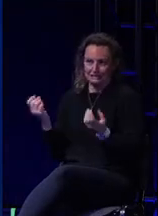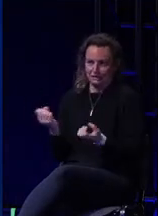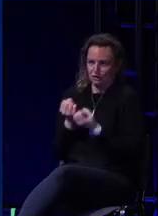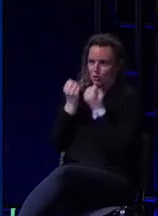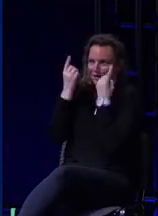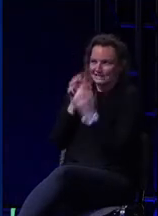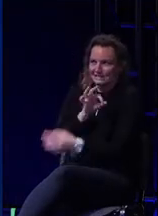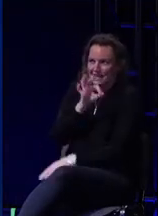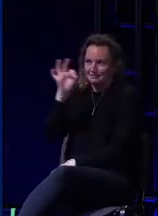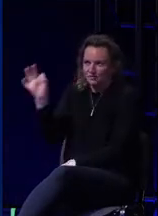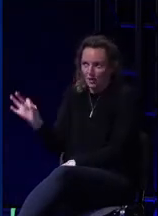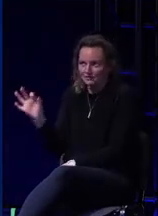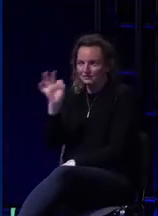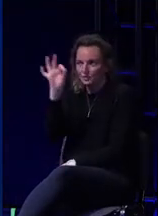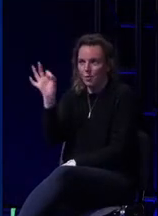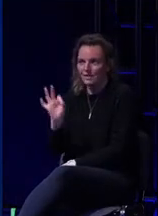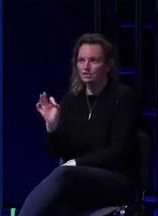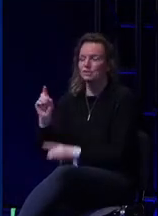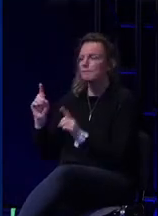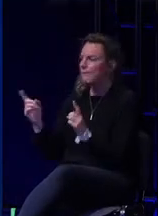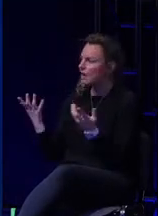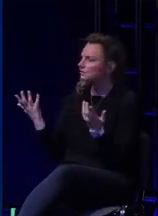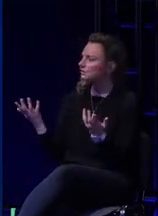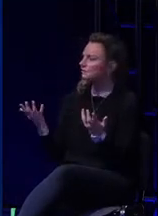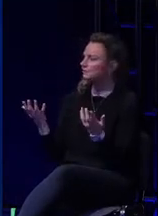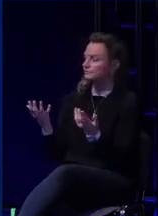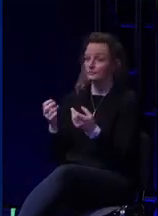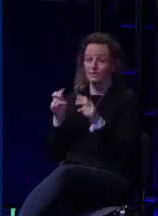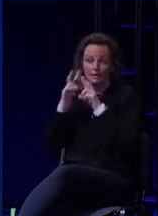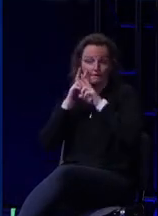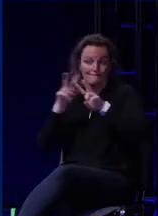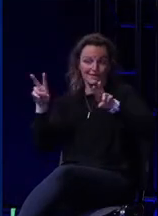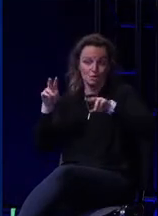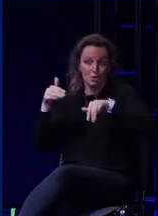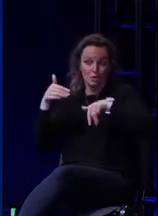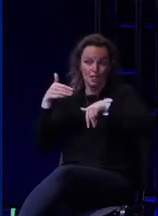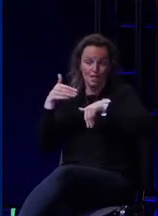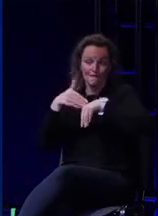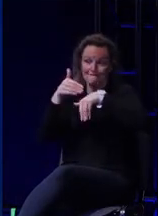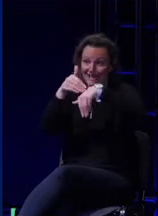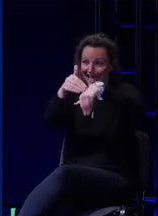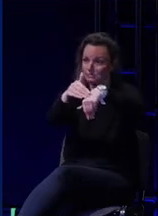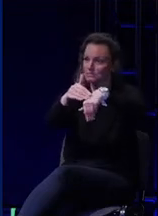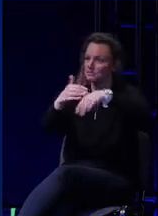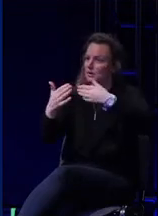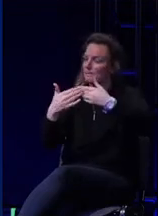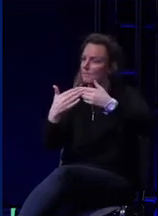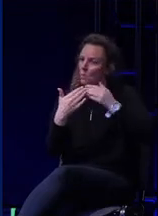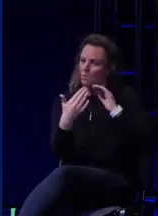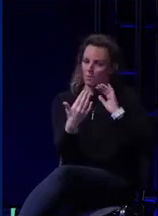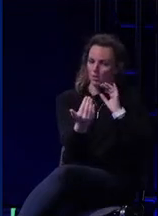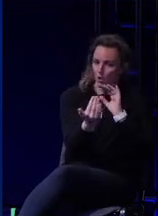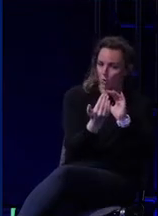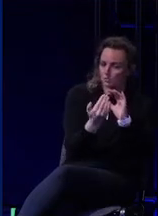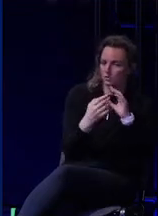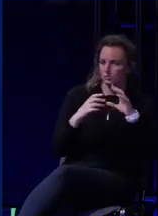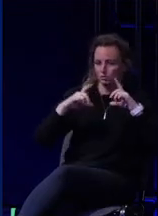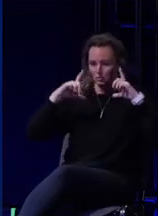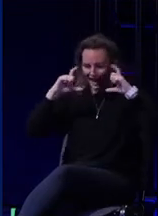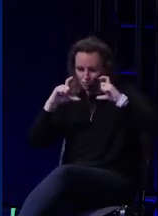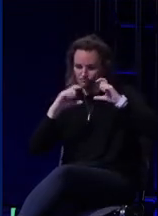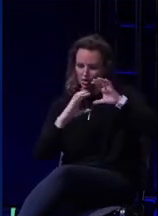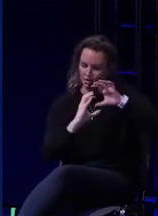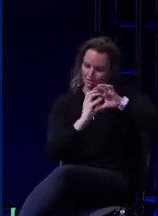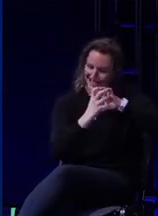appropriately, but are there visual effects that are closer to camera and lens extension? Can you talk a little bit about